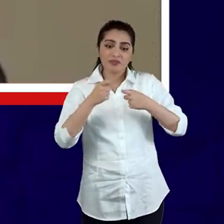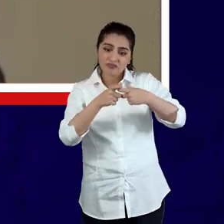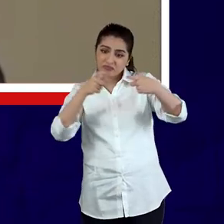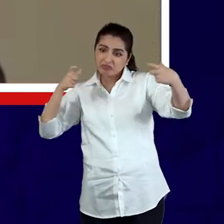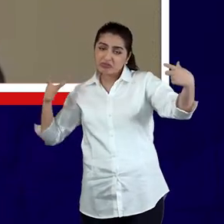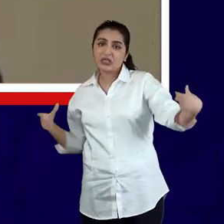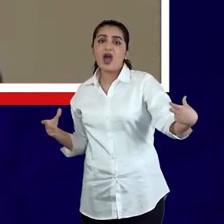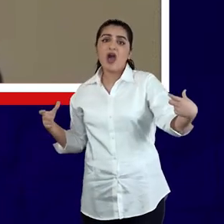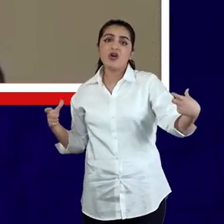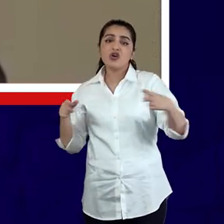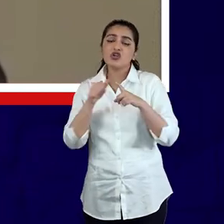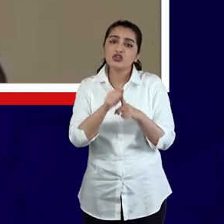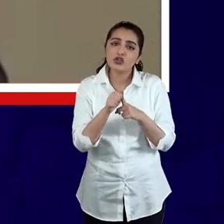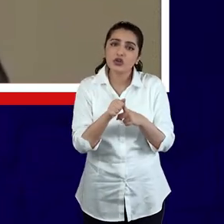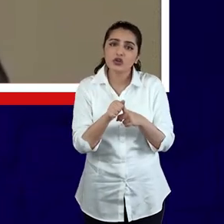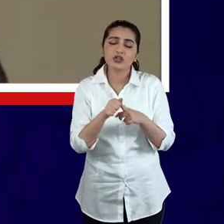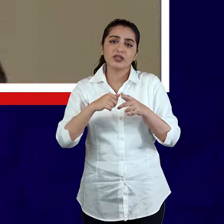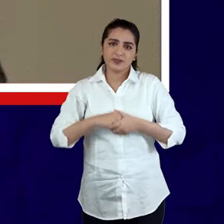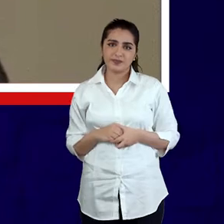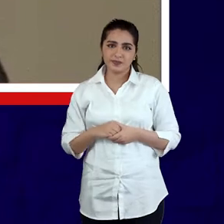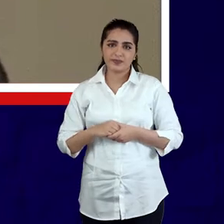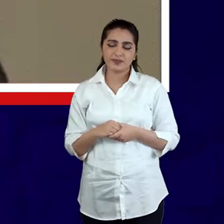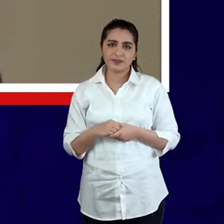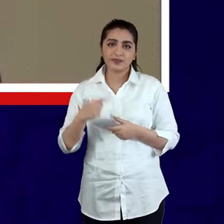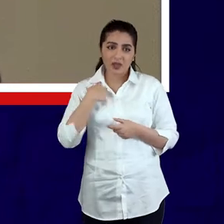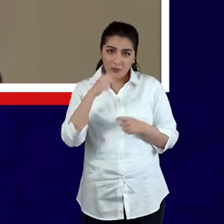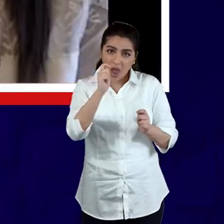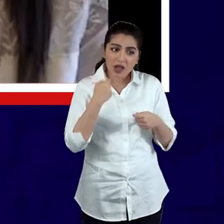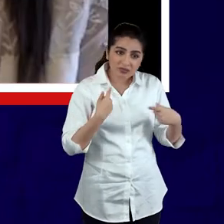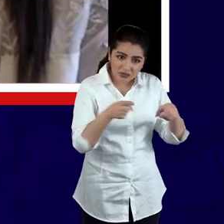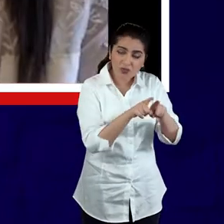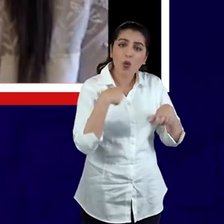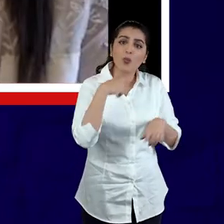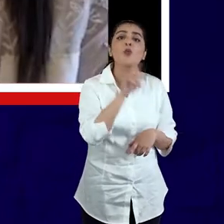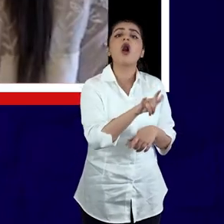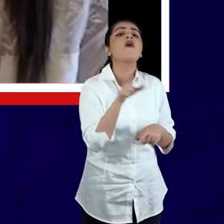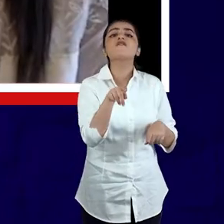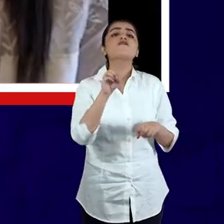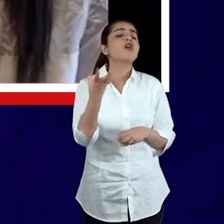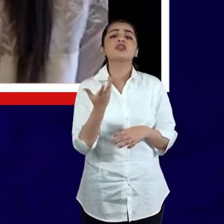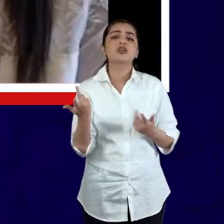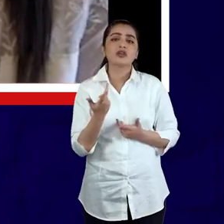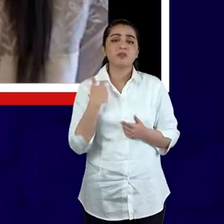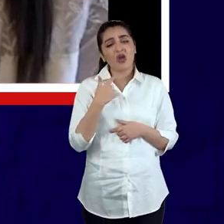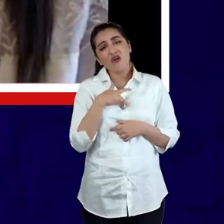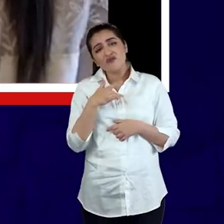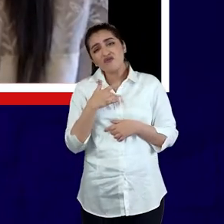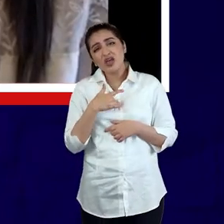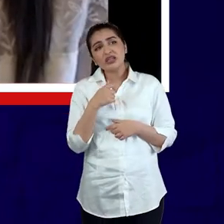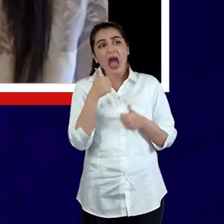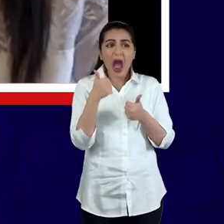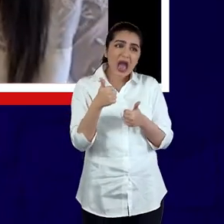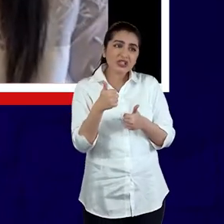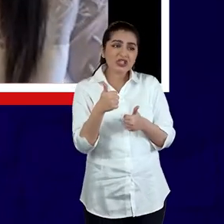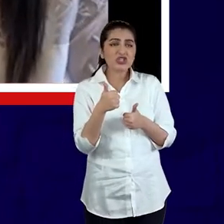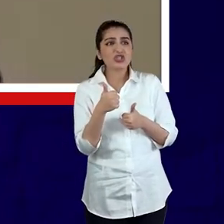force. So really, you know, I mean, I love working with them, not because, you know, I feel that, you know, it's a